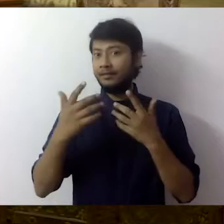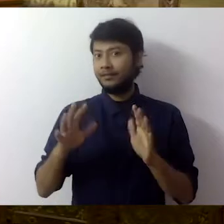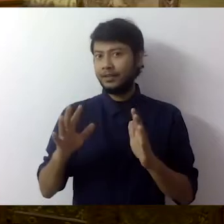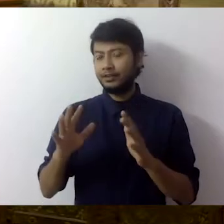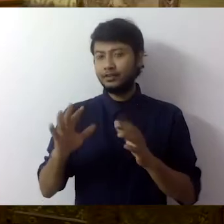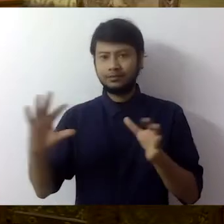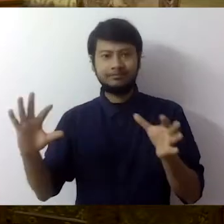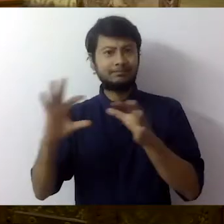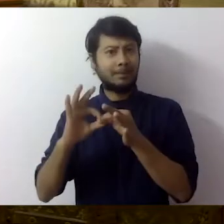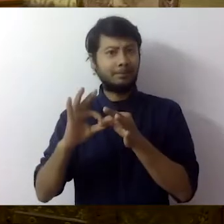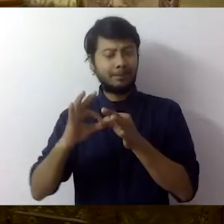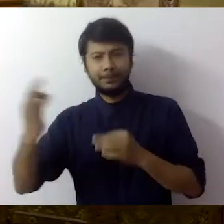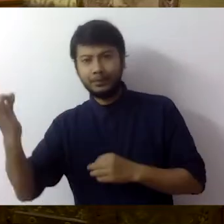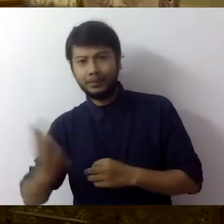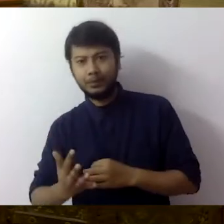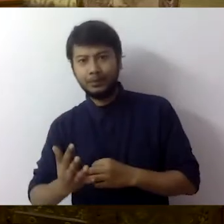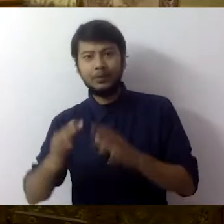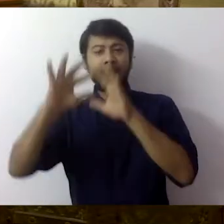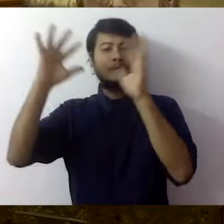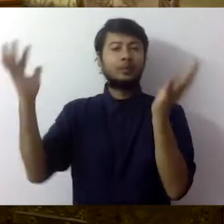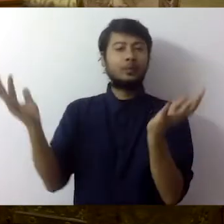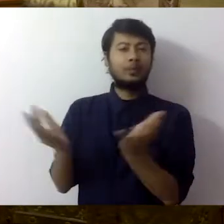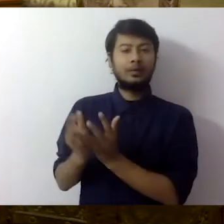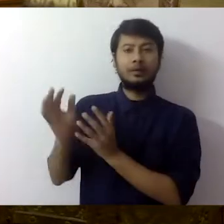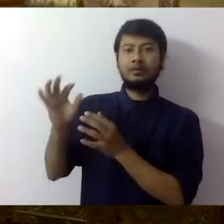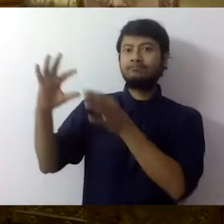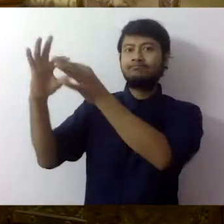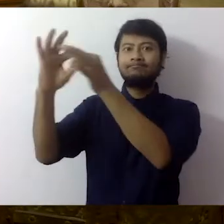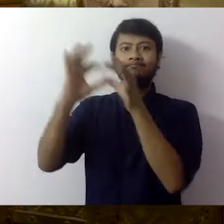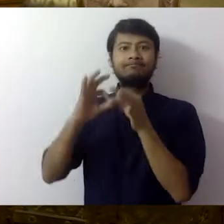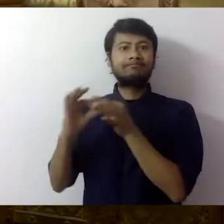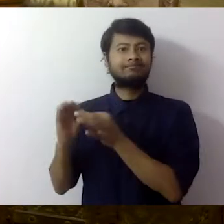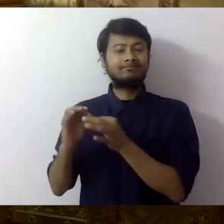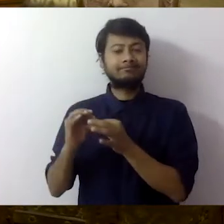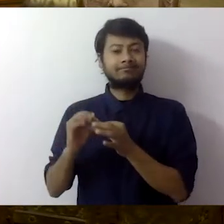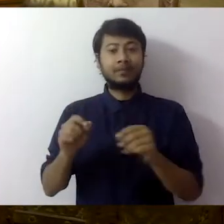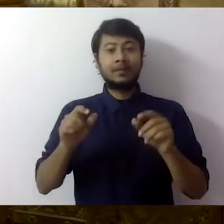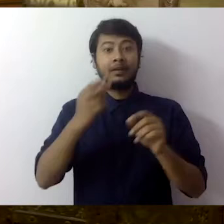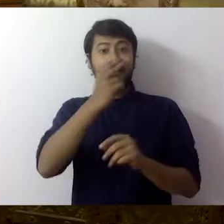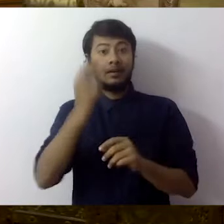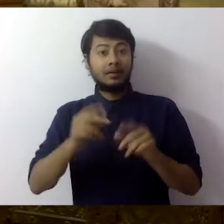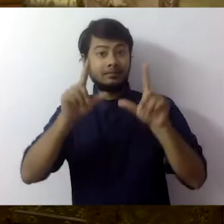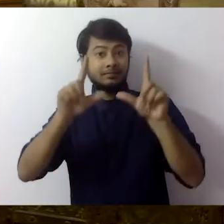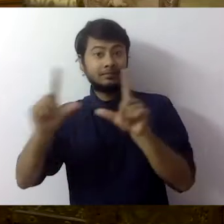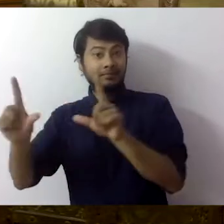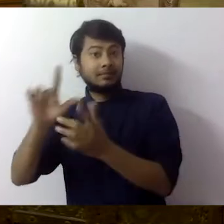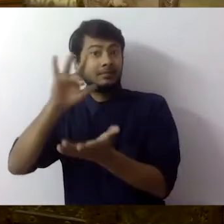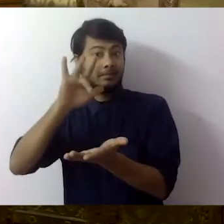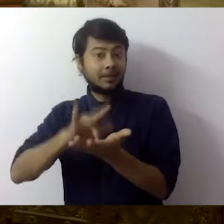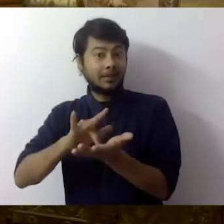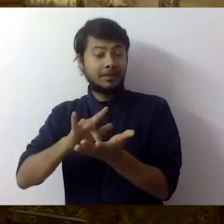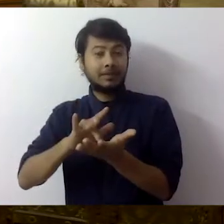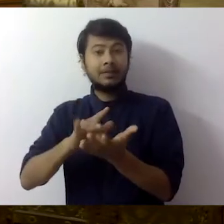initiated. Linking connections around the world, Museums Without Borders is a unique digital